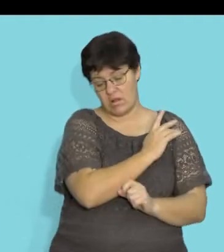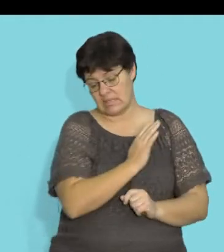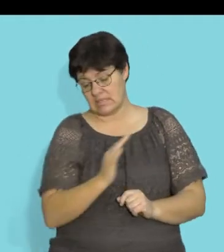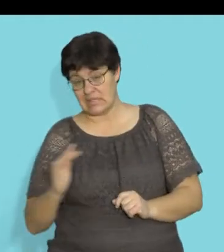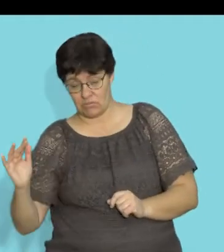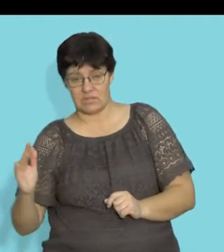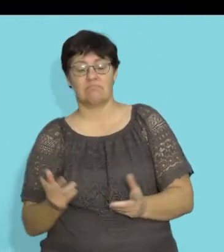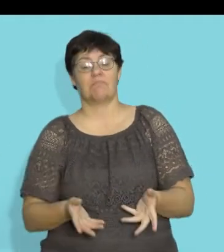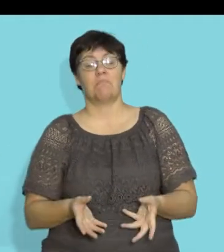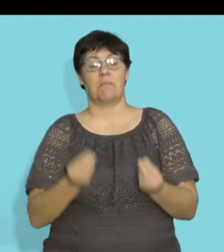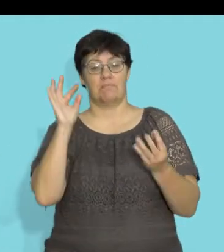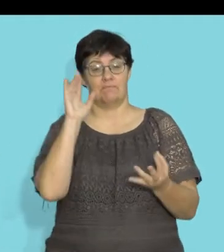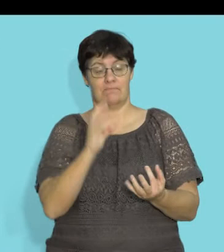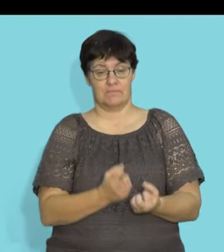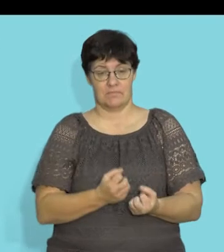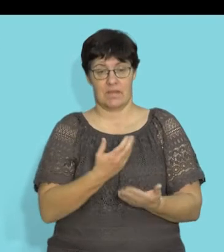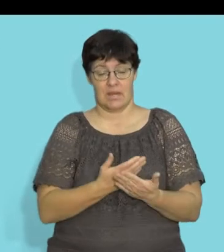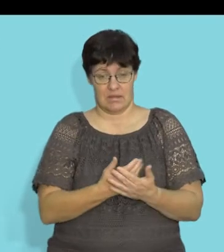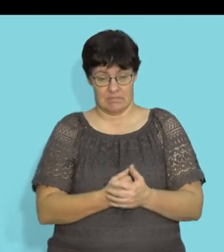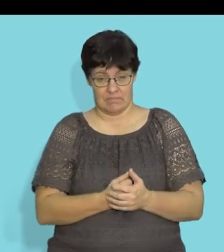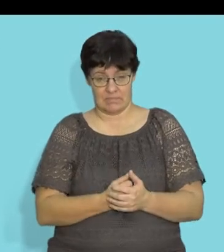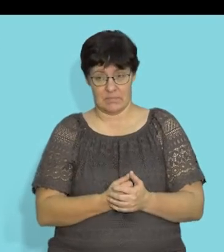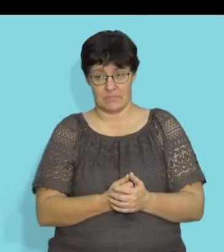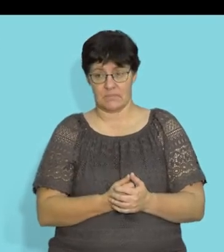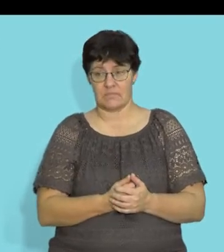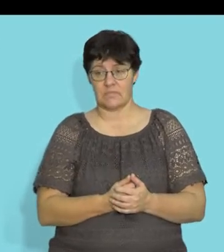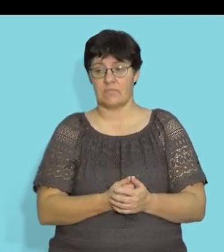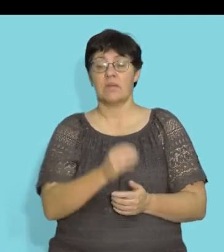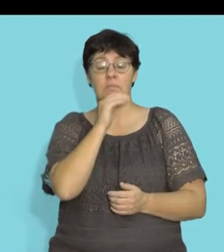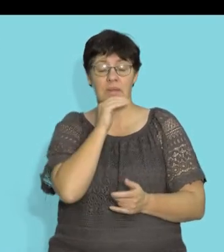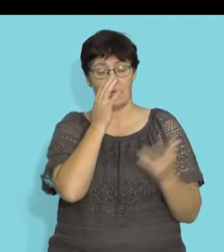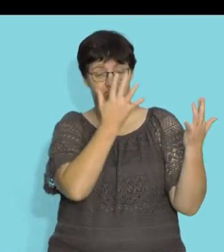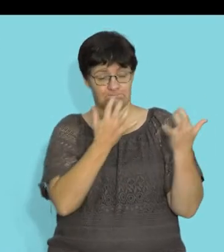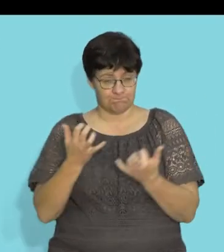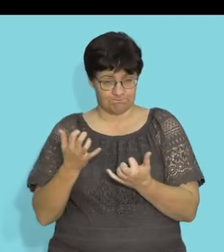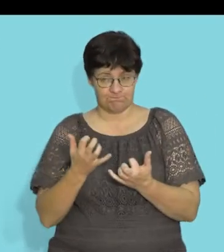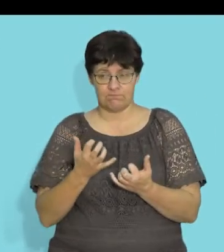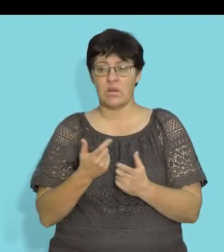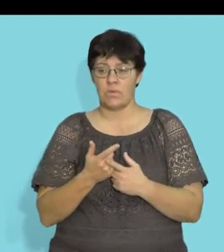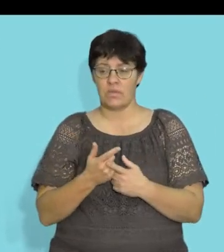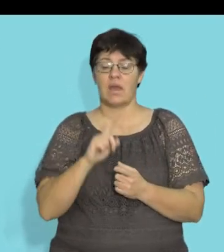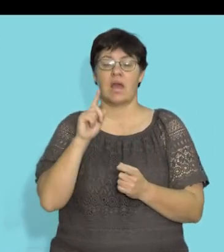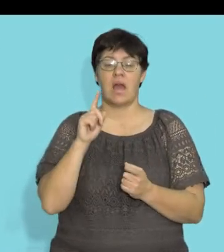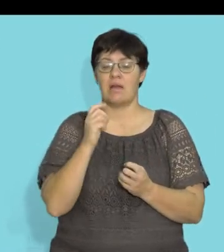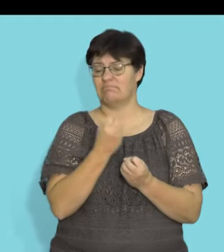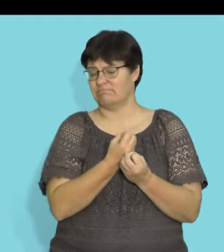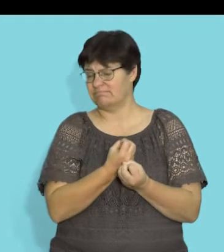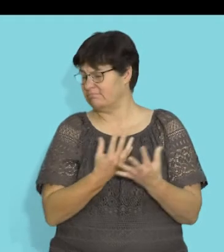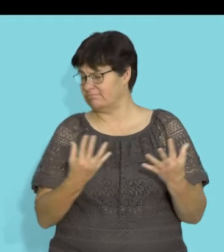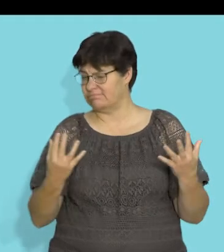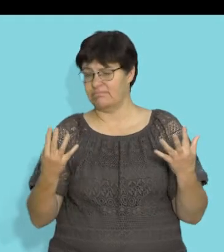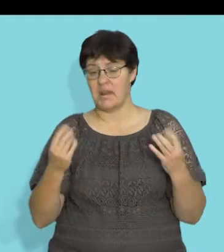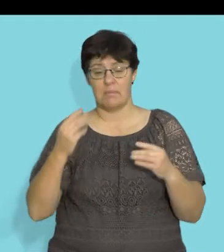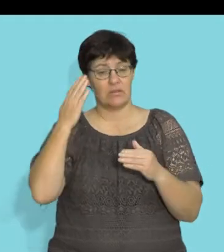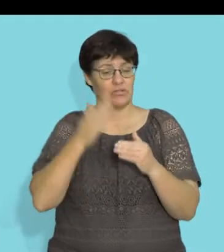entire series. This means that we can calculate the sum of the series with an infinite amount